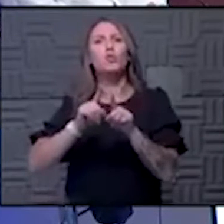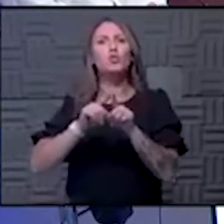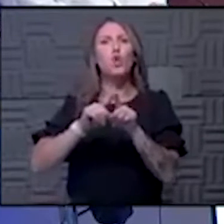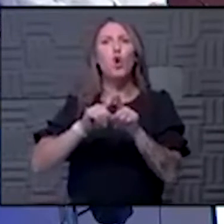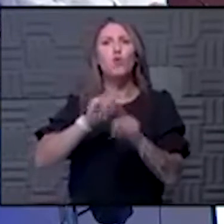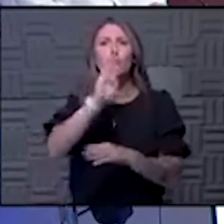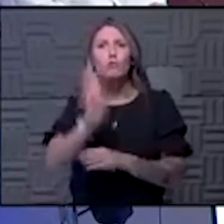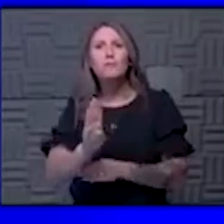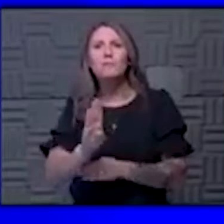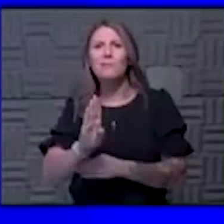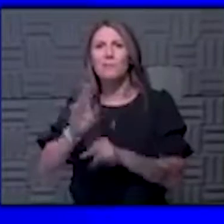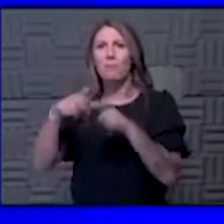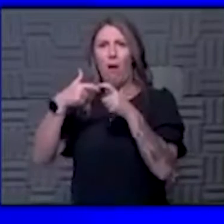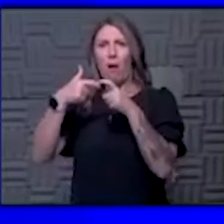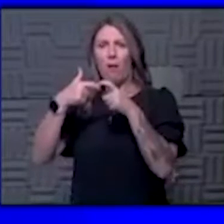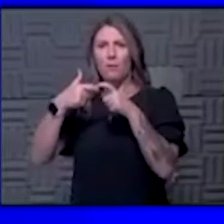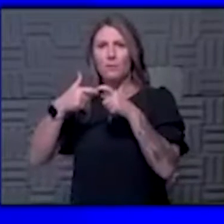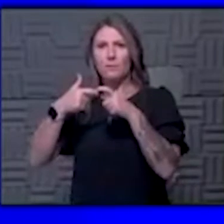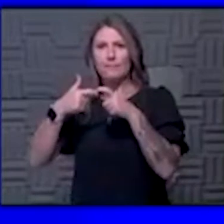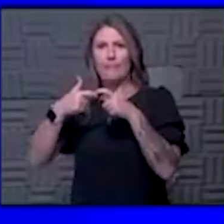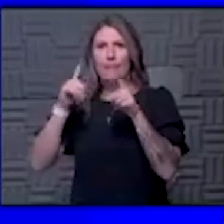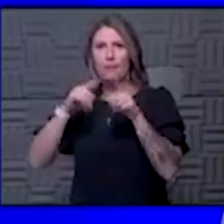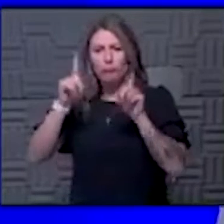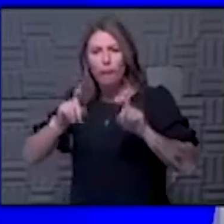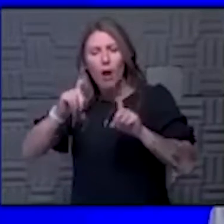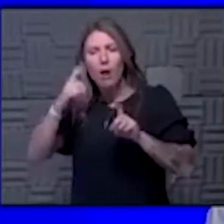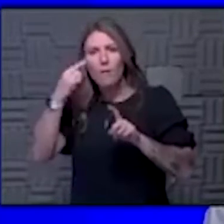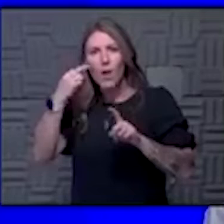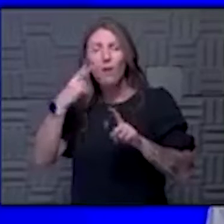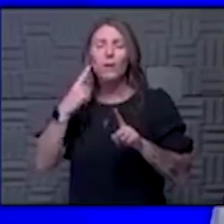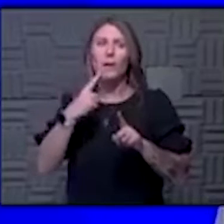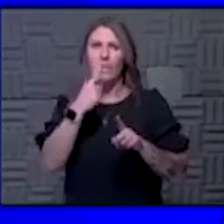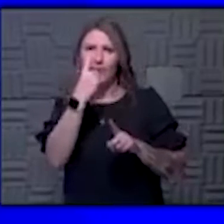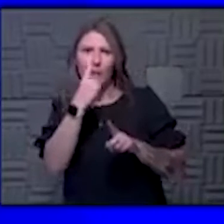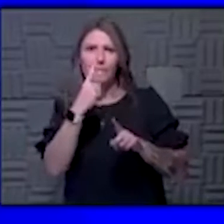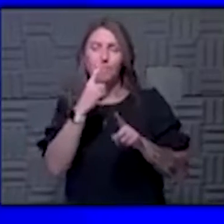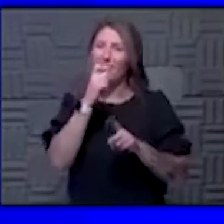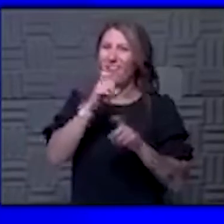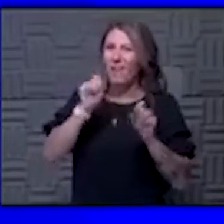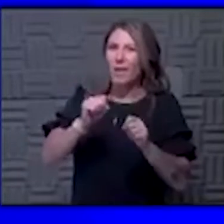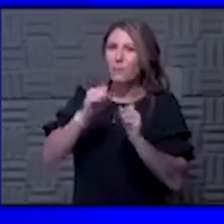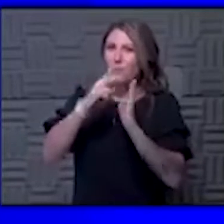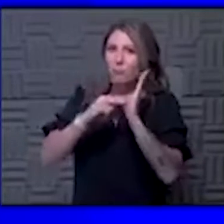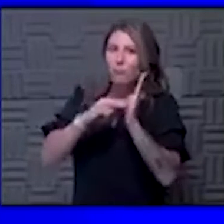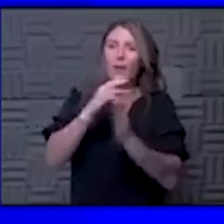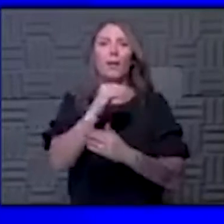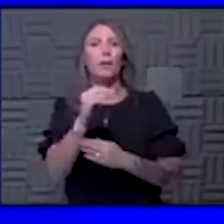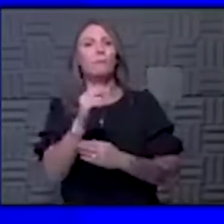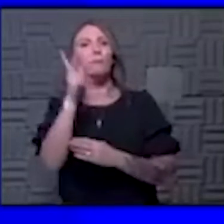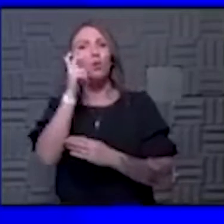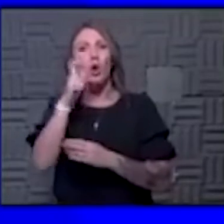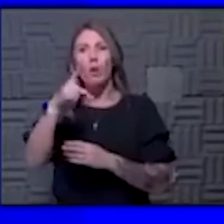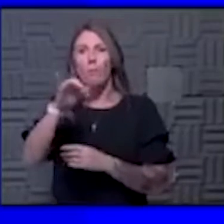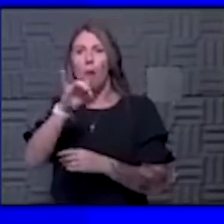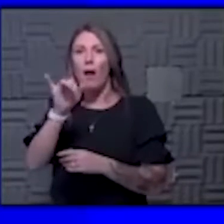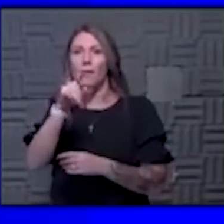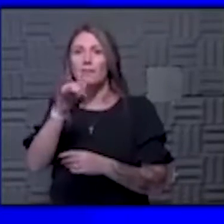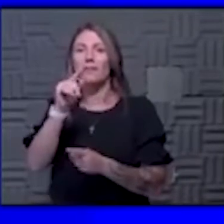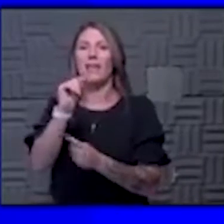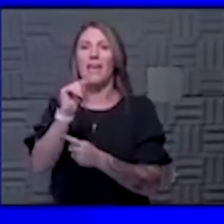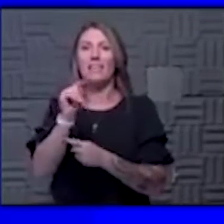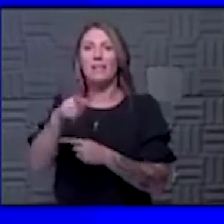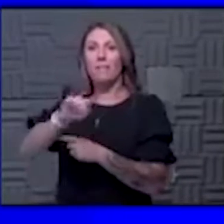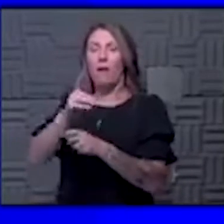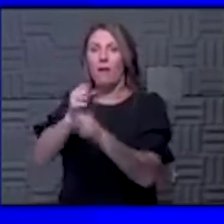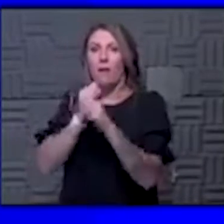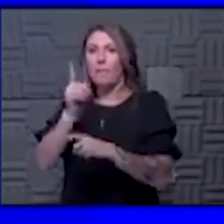paused the trial for. But I had thought that and I wasn't able to read it, but just kind of heard in some of the podcasts that patient actually got placebo,